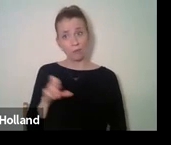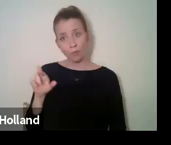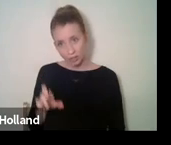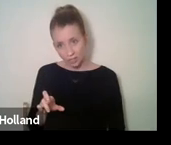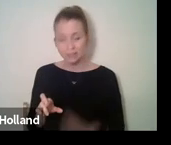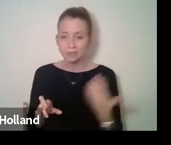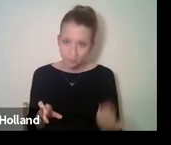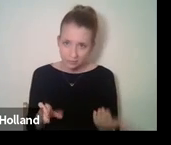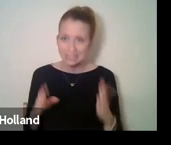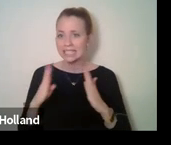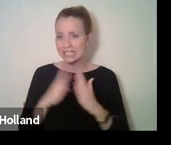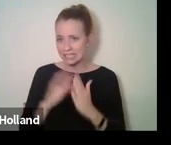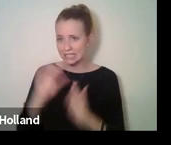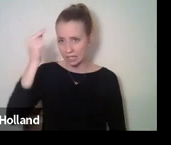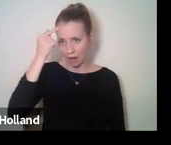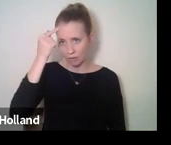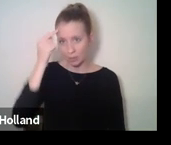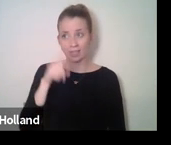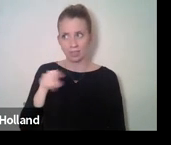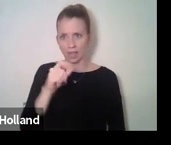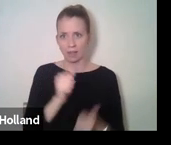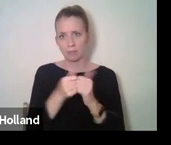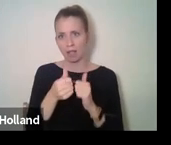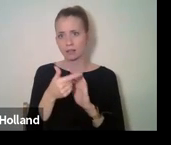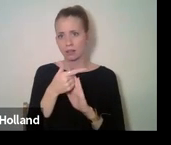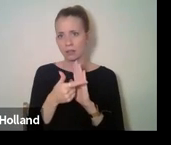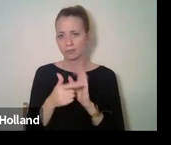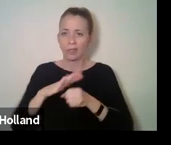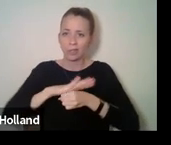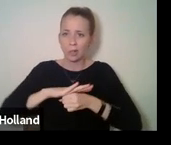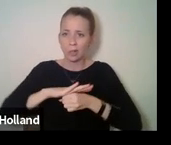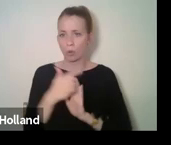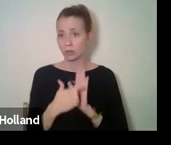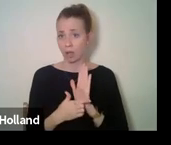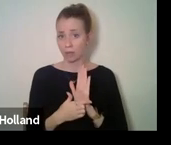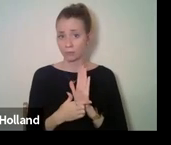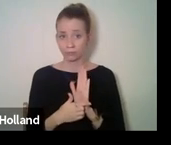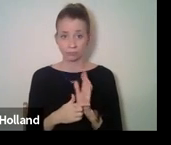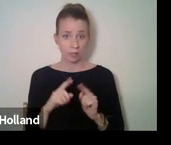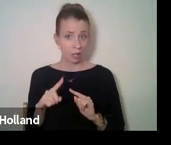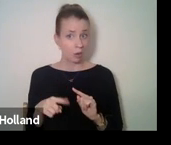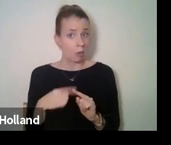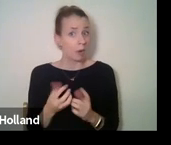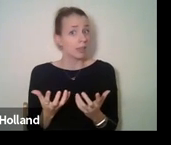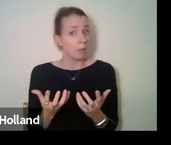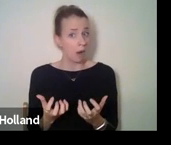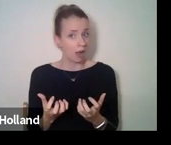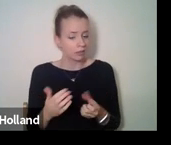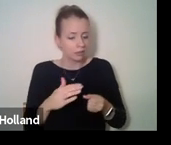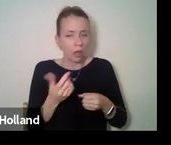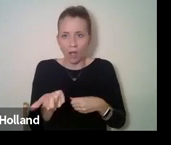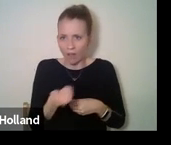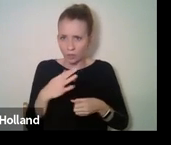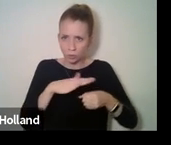city government that has passed the local law. When needed, multiple municipalities can work together to form a